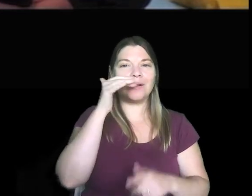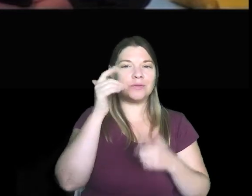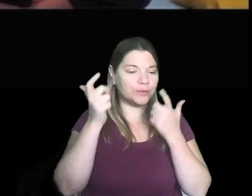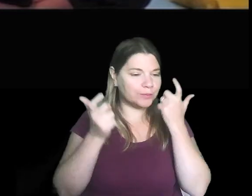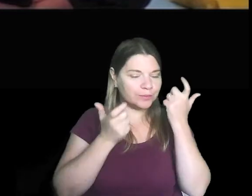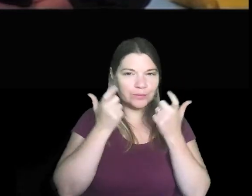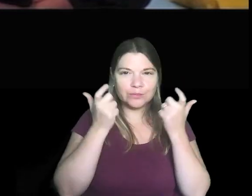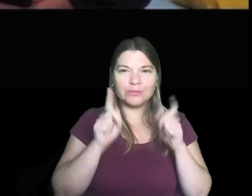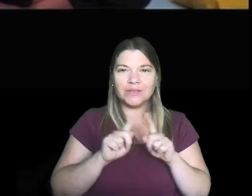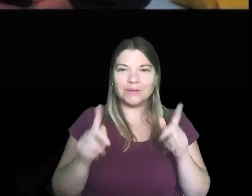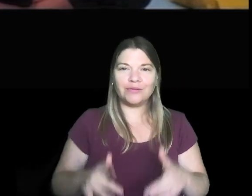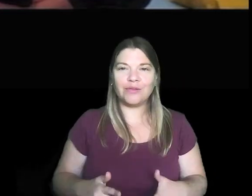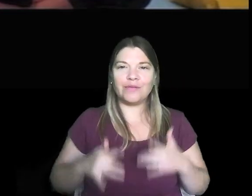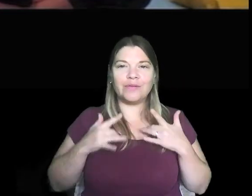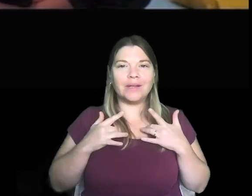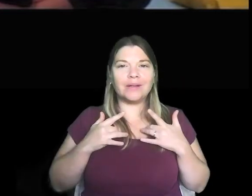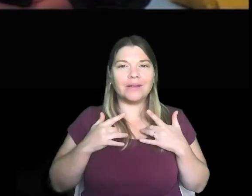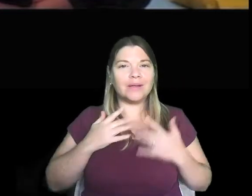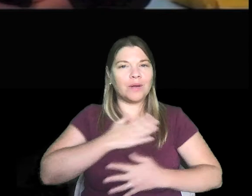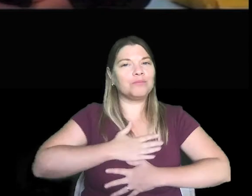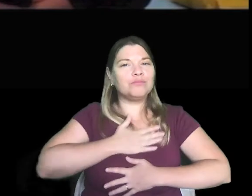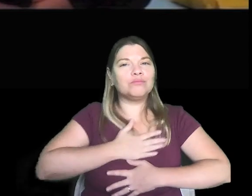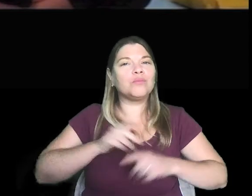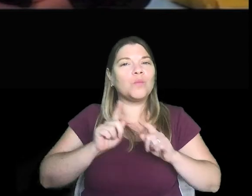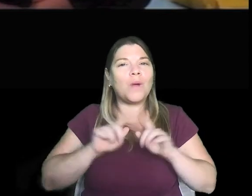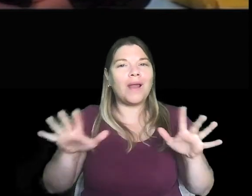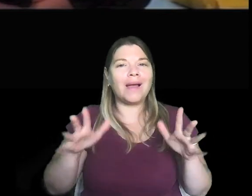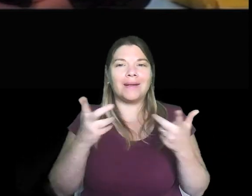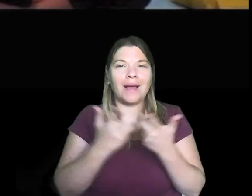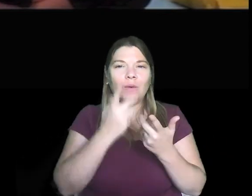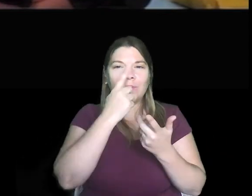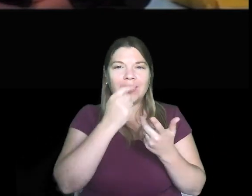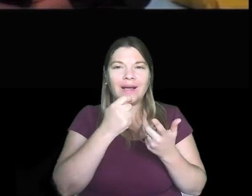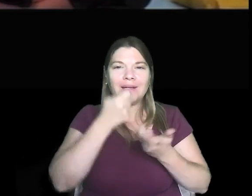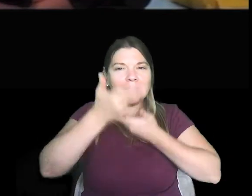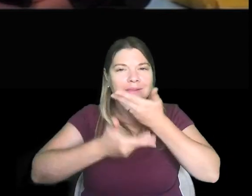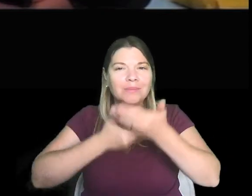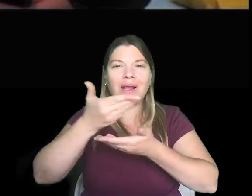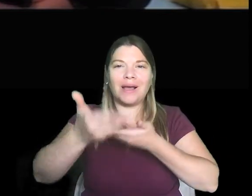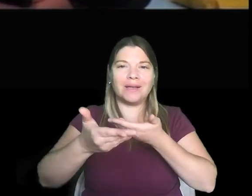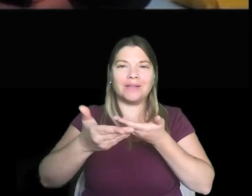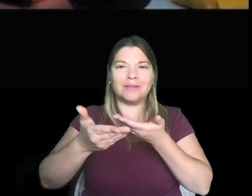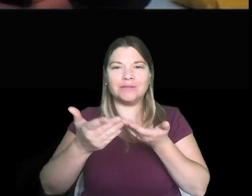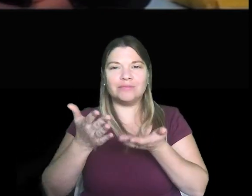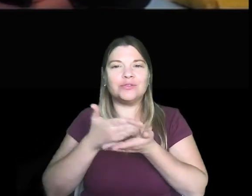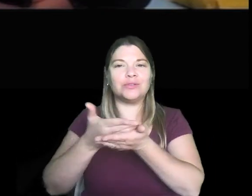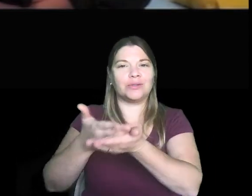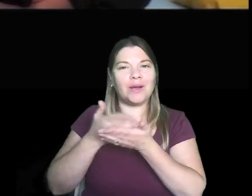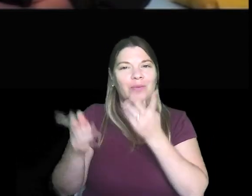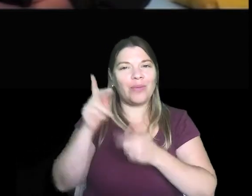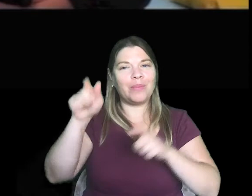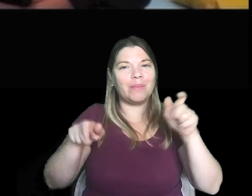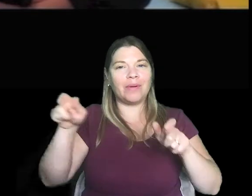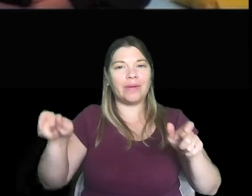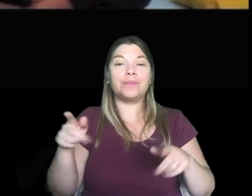different sensations make us feel and how they can be shared. Can you find a comfortable place to